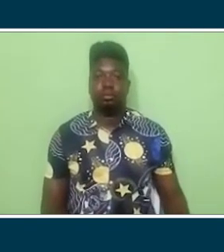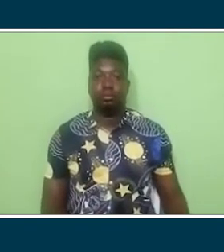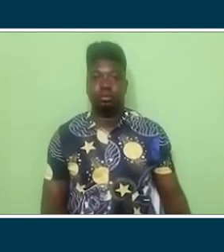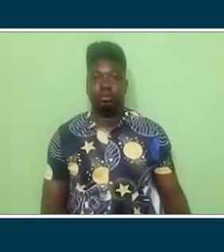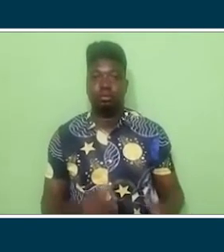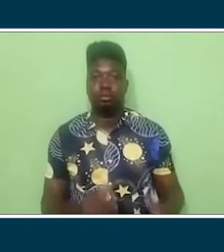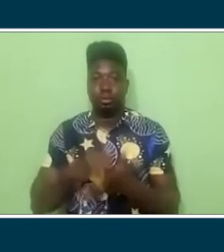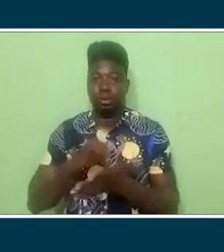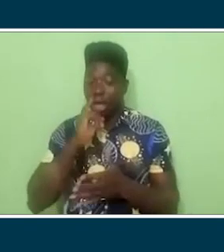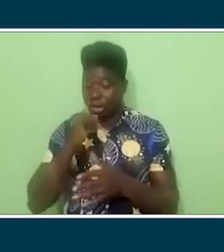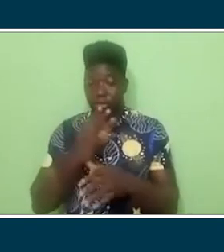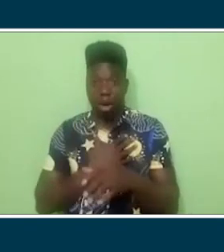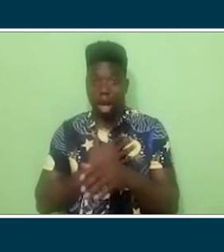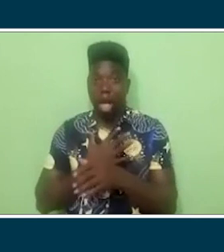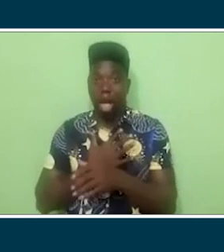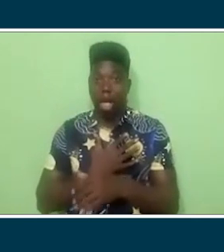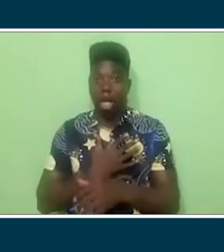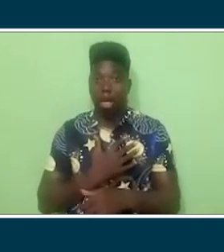first. So